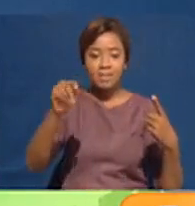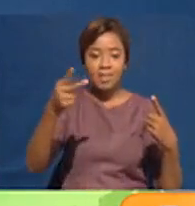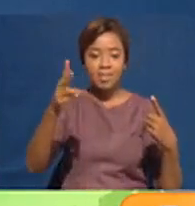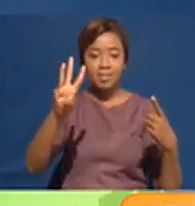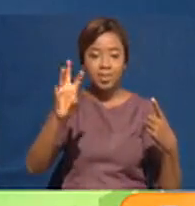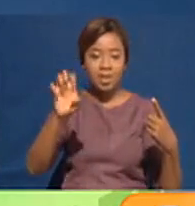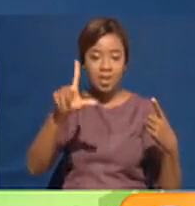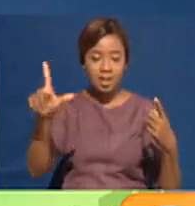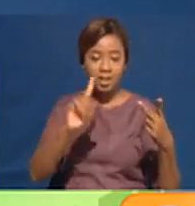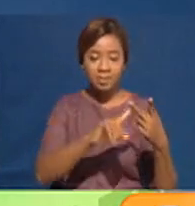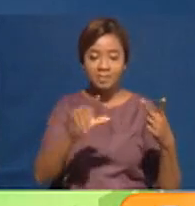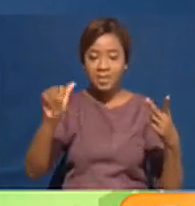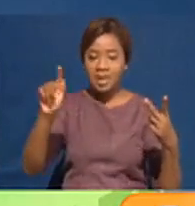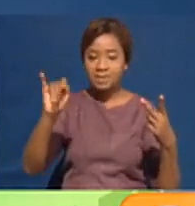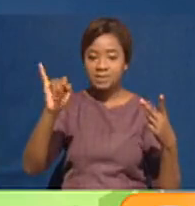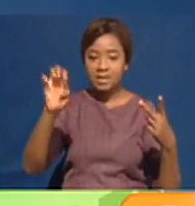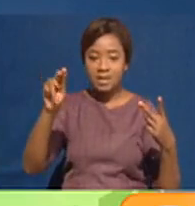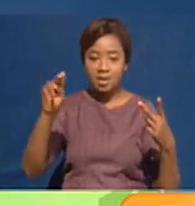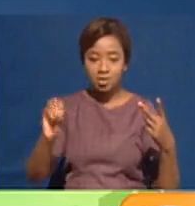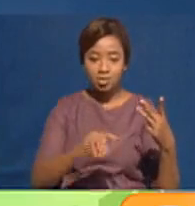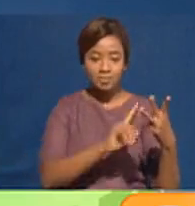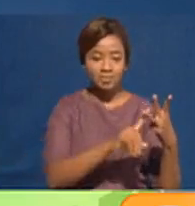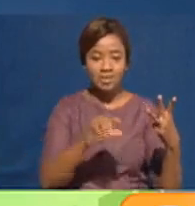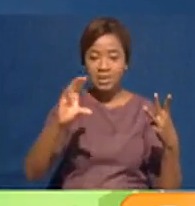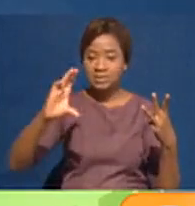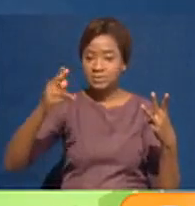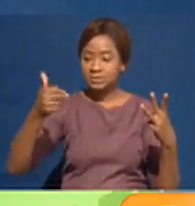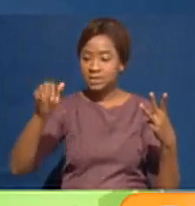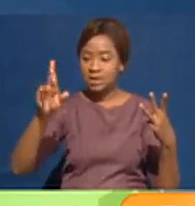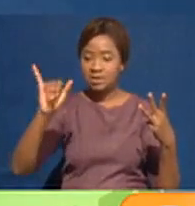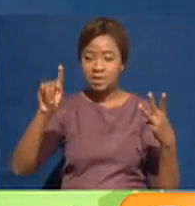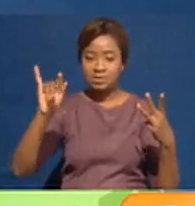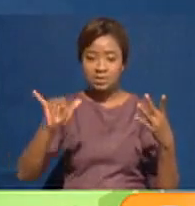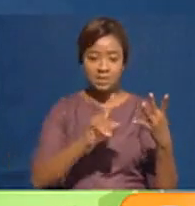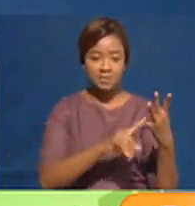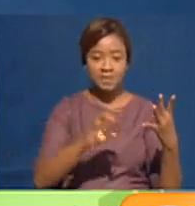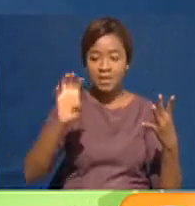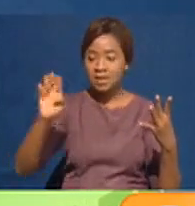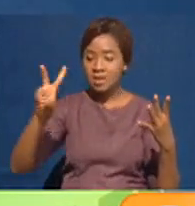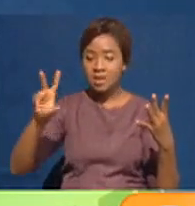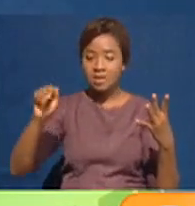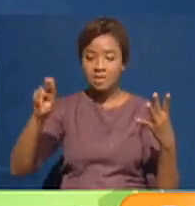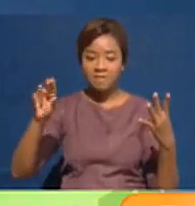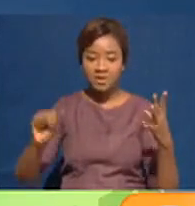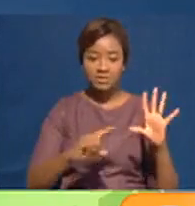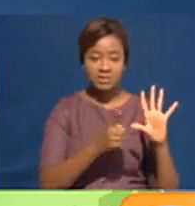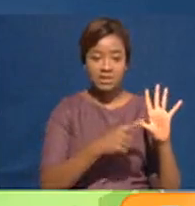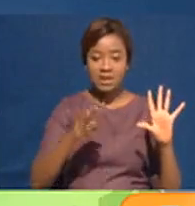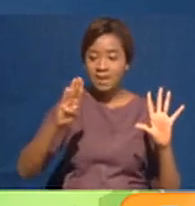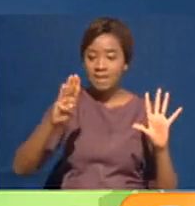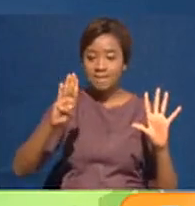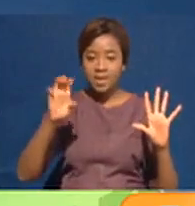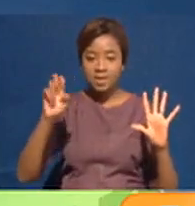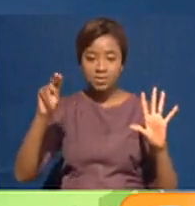Novice Aurelia Atieno, Charity S. Kisotu, Evans Misati James, Benson Ngugi